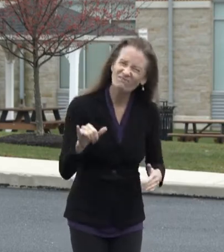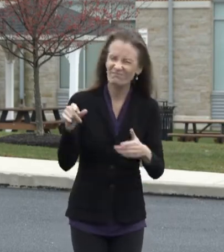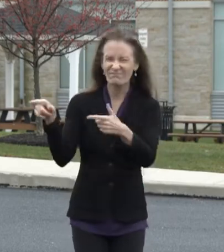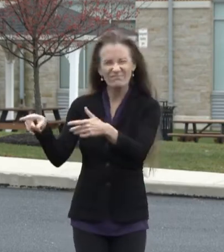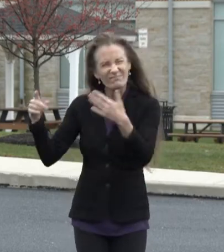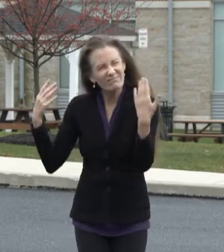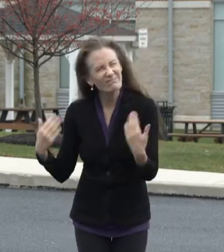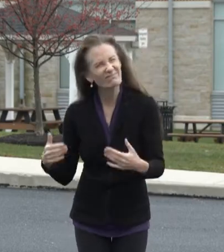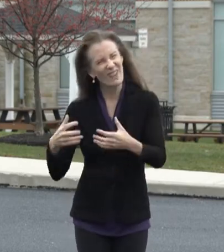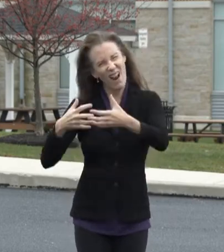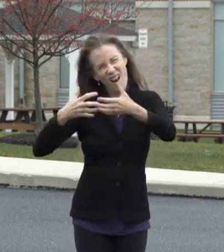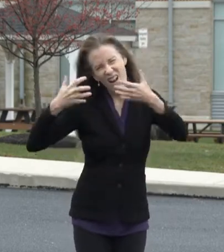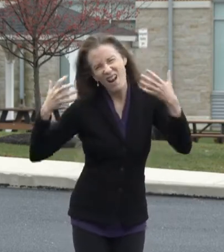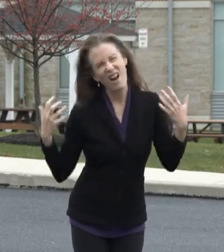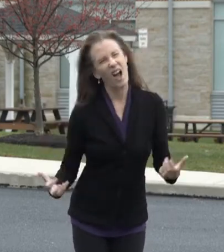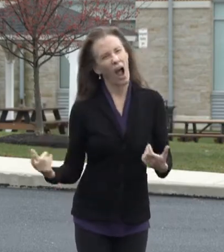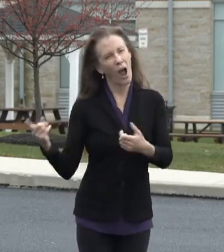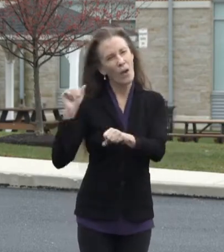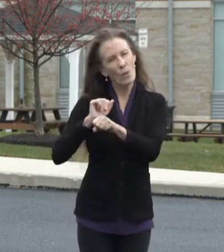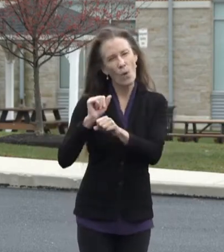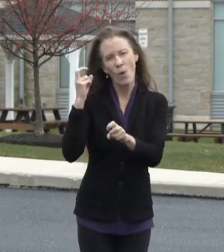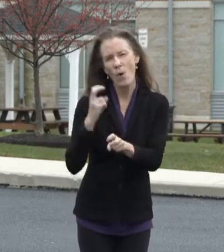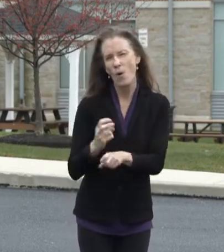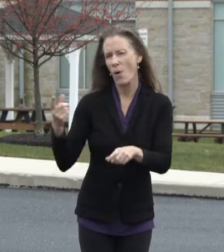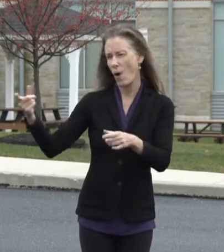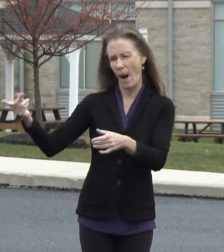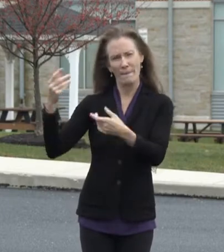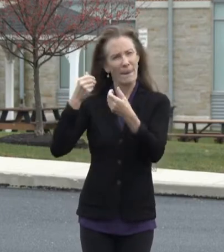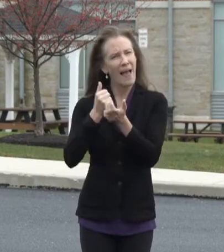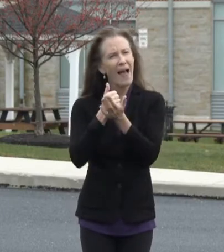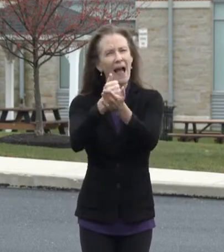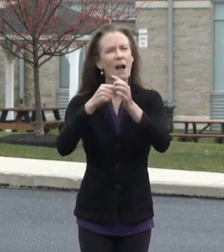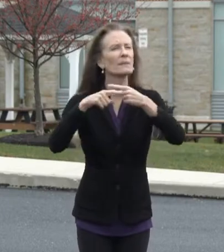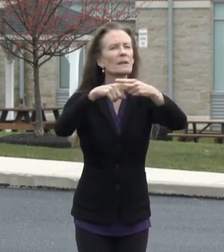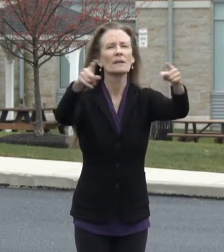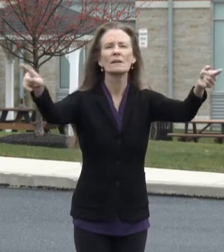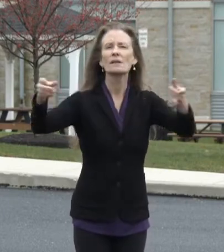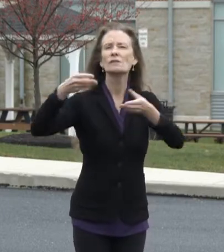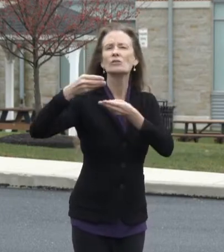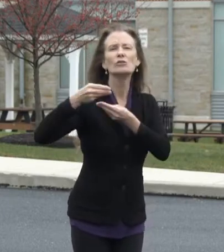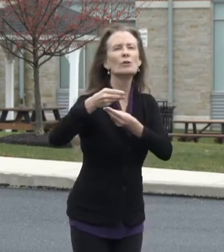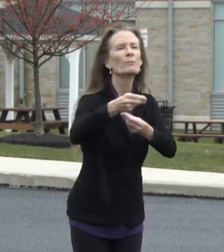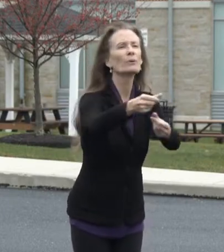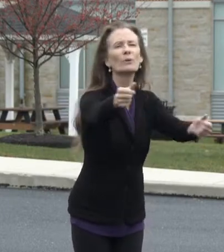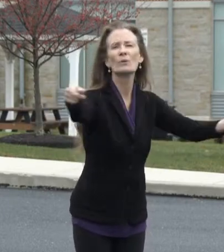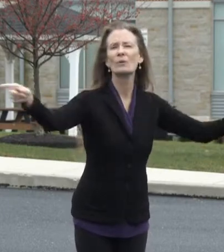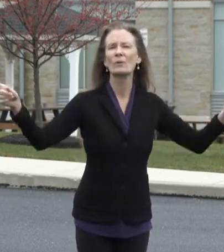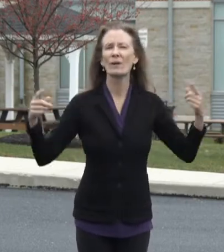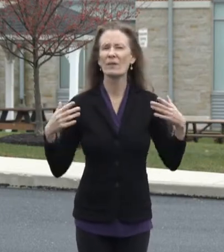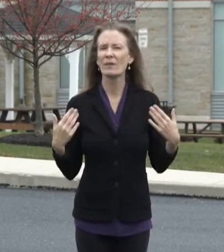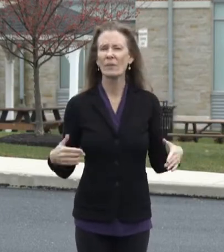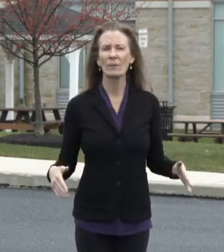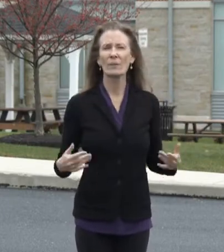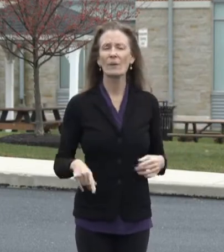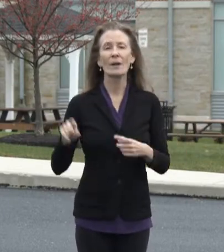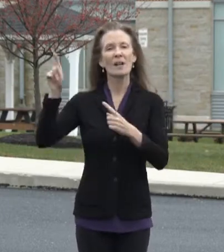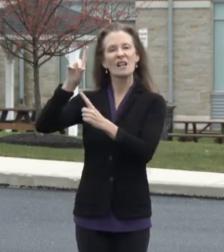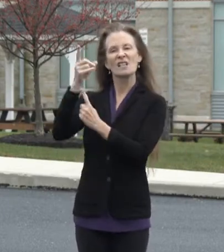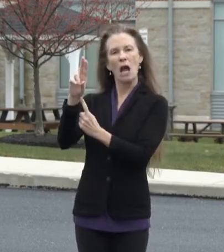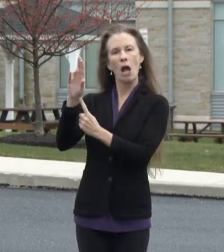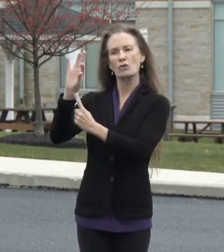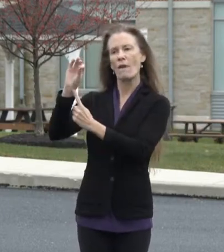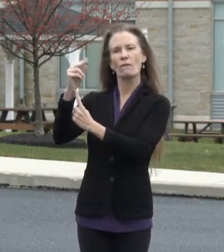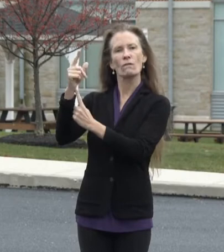of care and support even before they walked into the building. Dr. Fogel was in constant communication with building